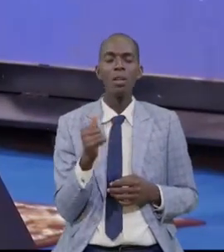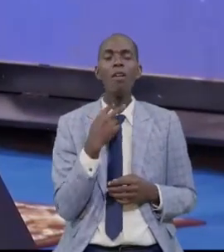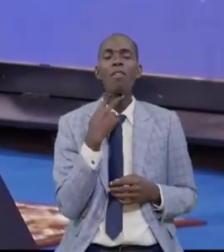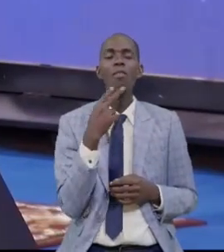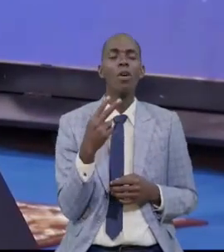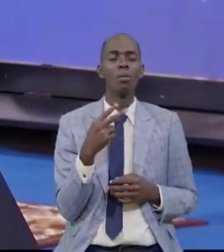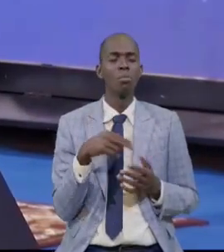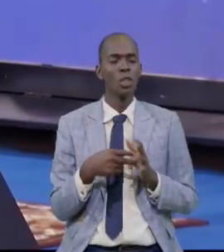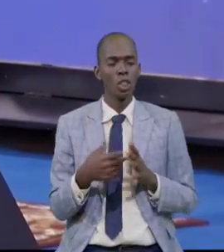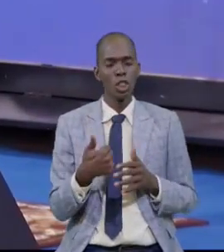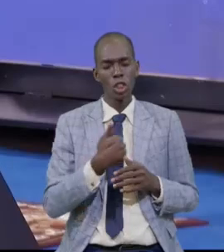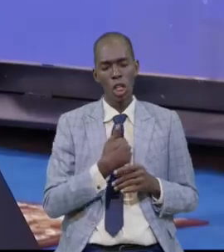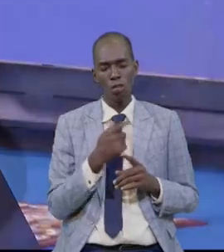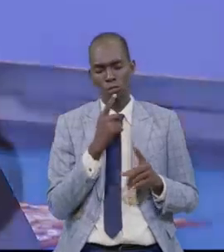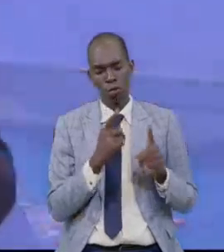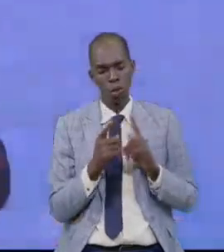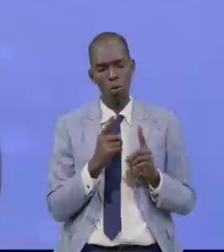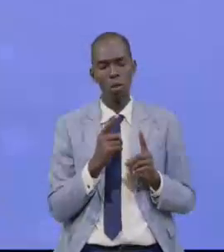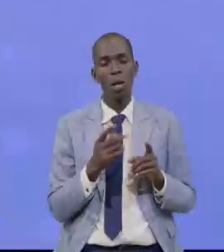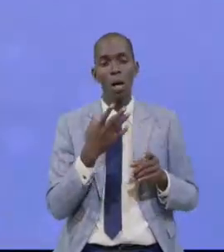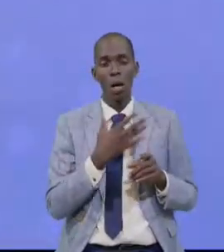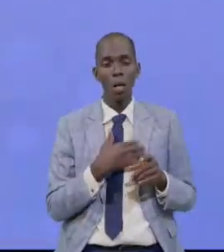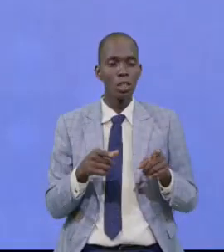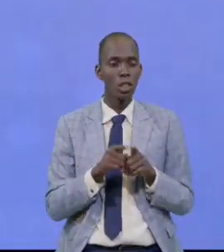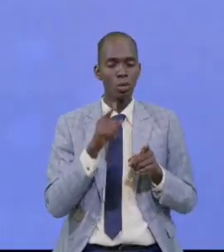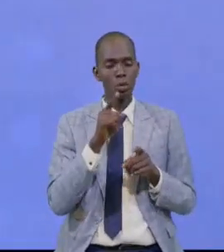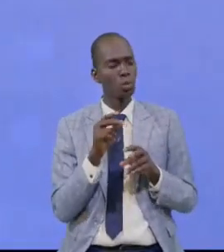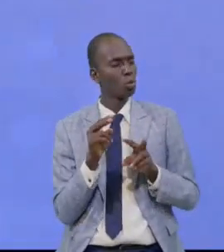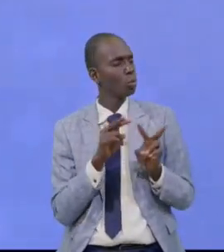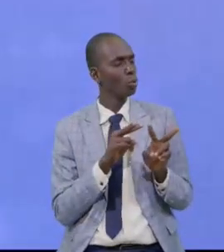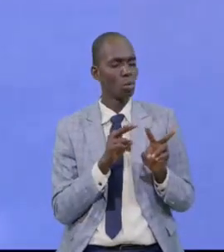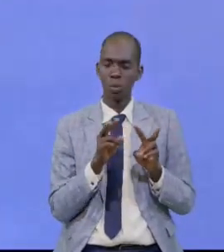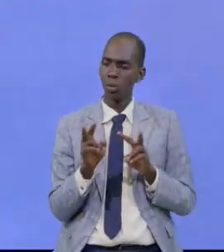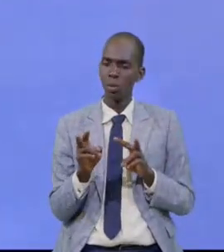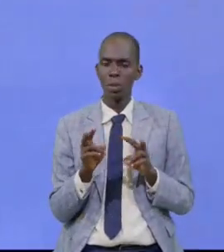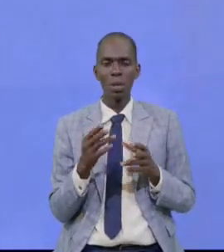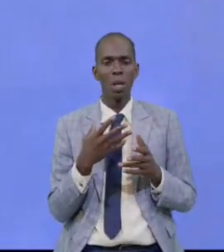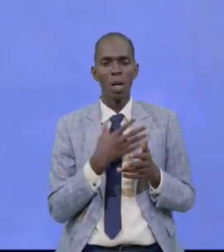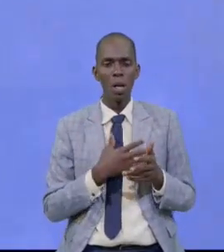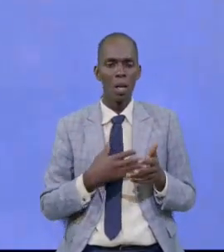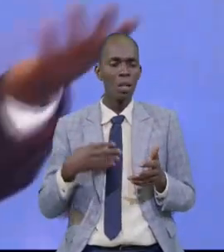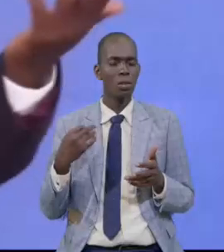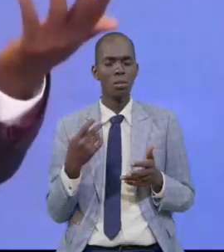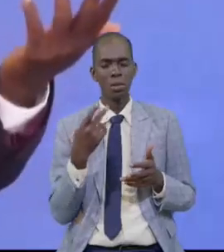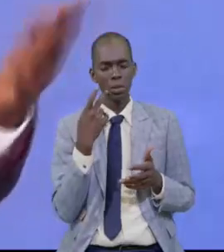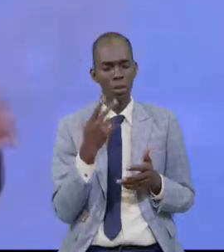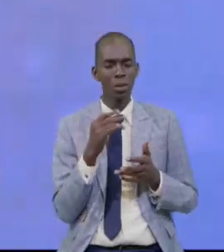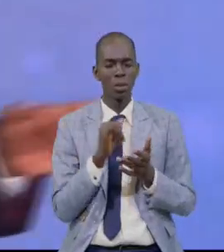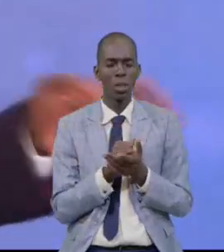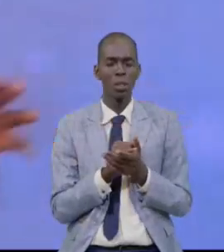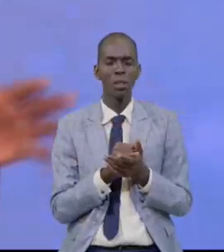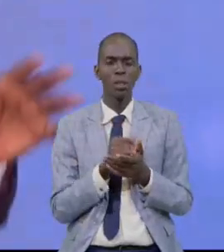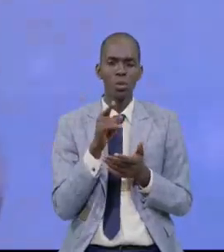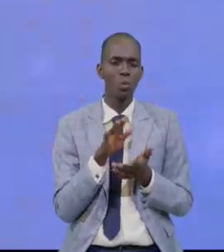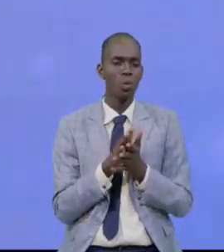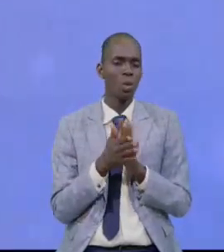as you look inside, more inside, more inside, you become more sorrowful. And you remember all the